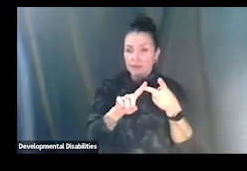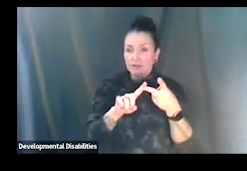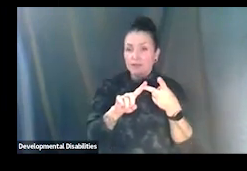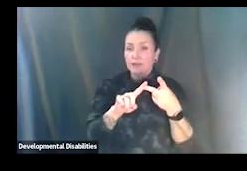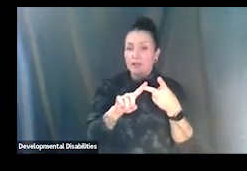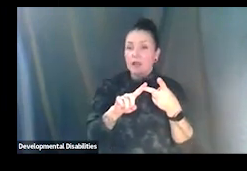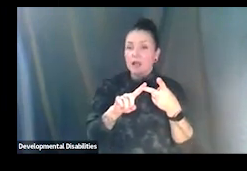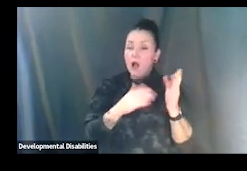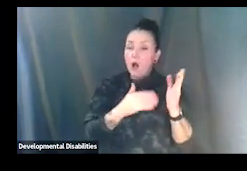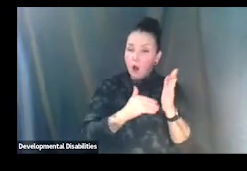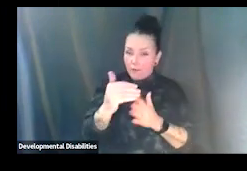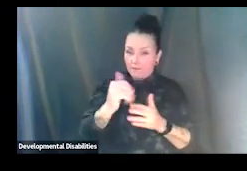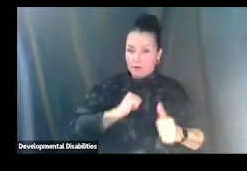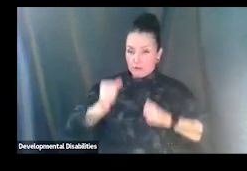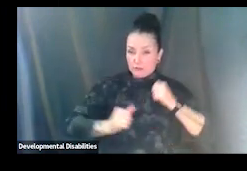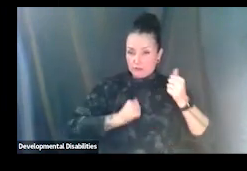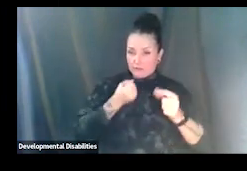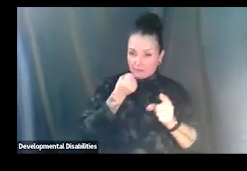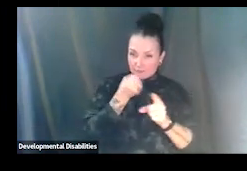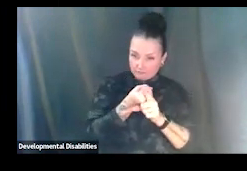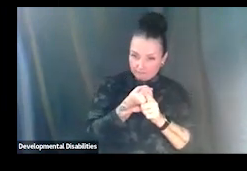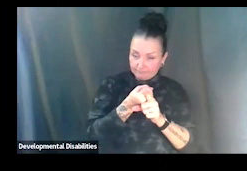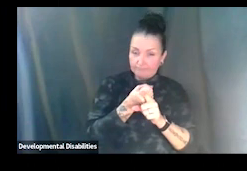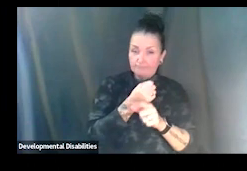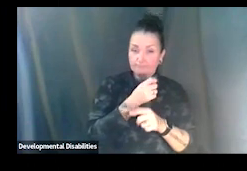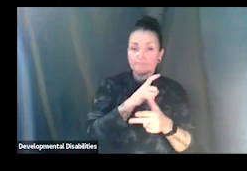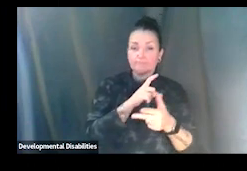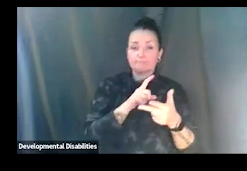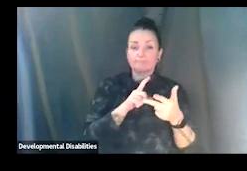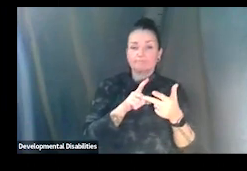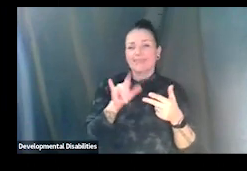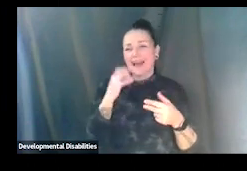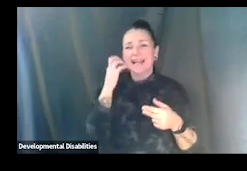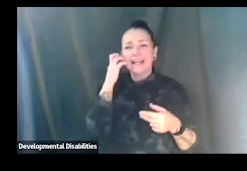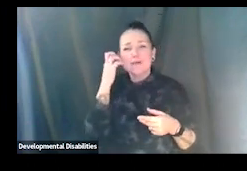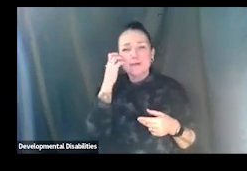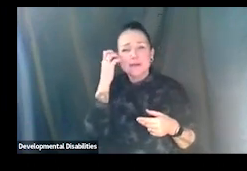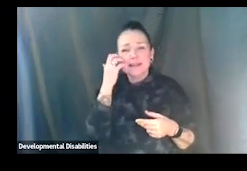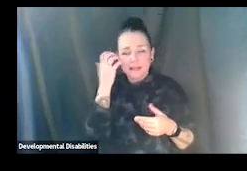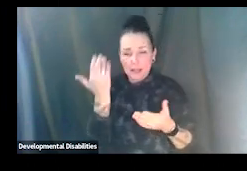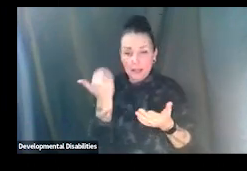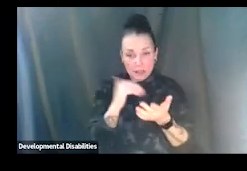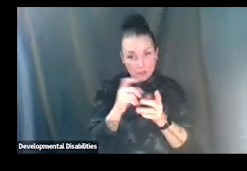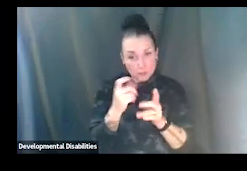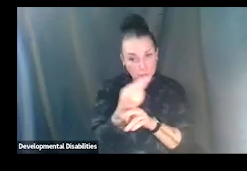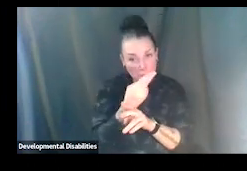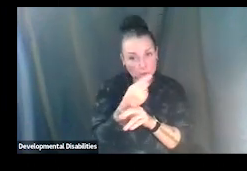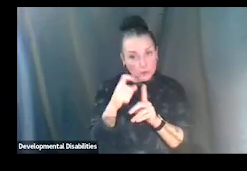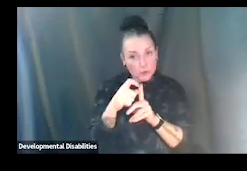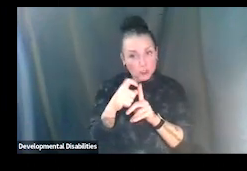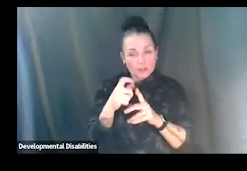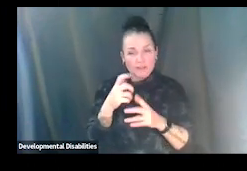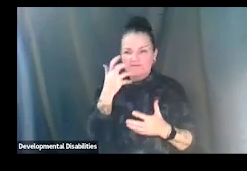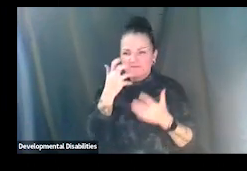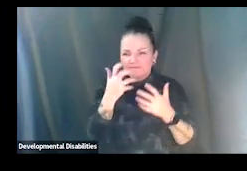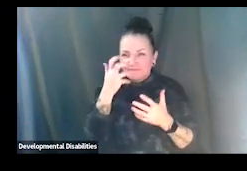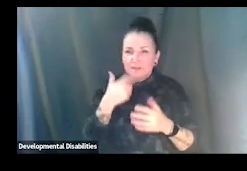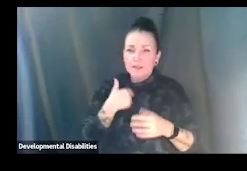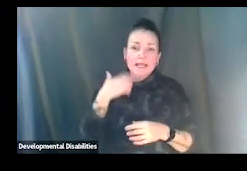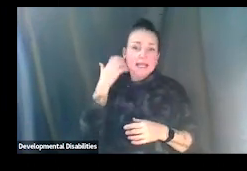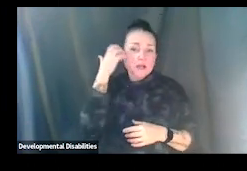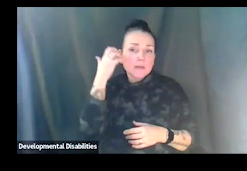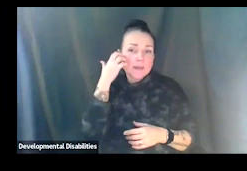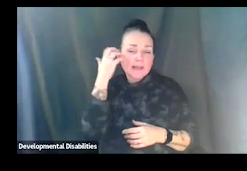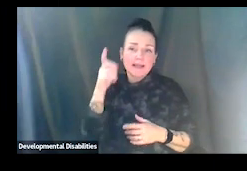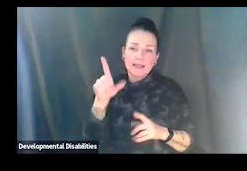behavior checklist. And there is, on that scale, that's where the irritability scale comes from. Again, it's really aggressive behavior and emotional